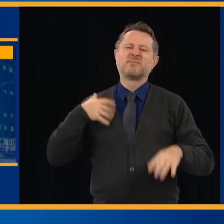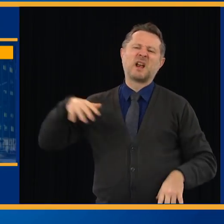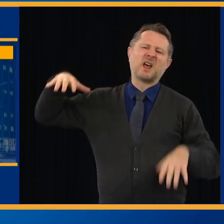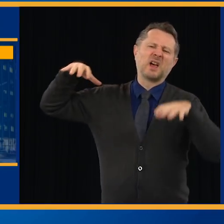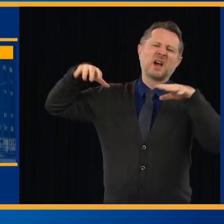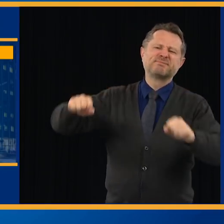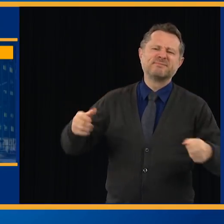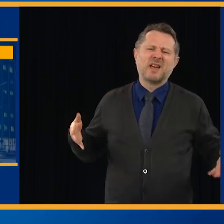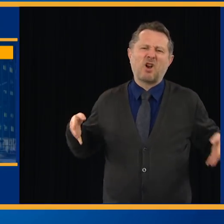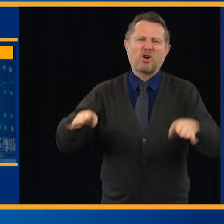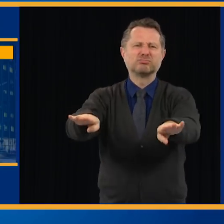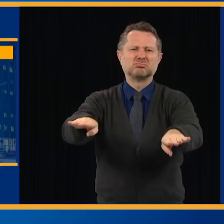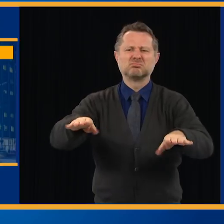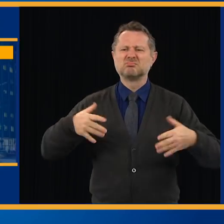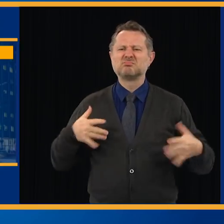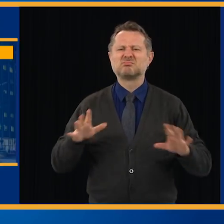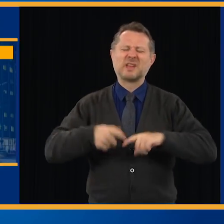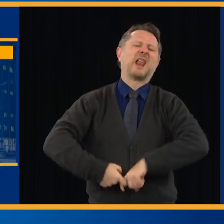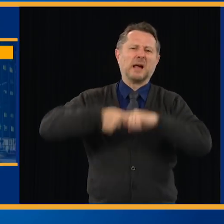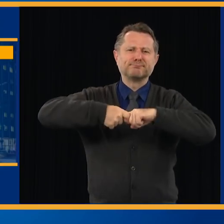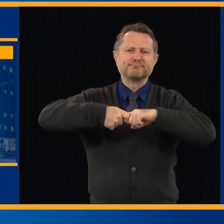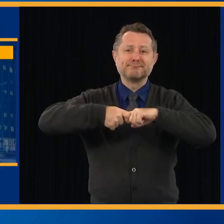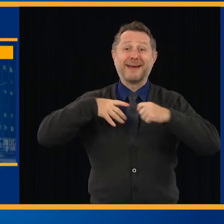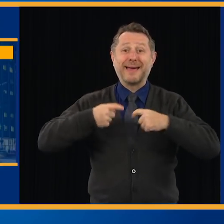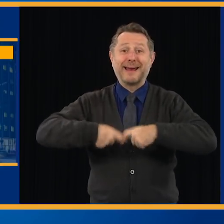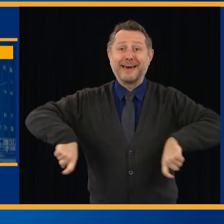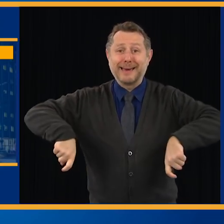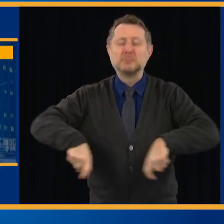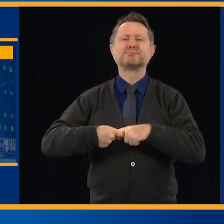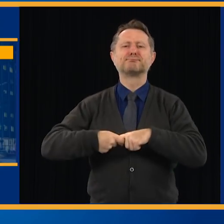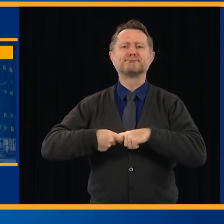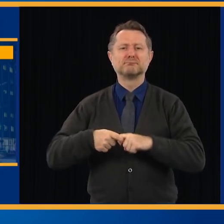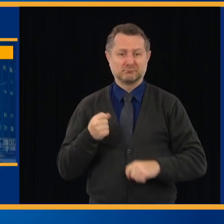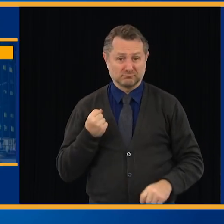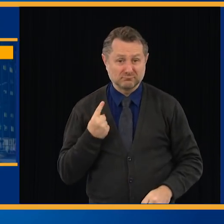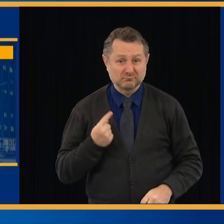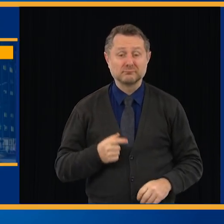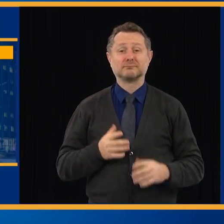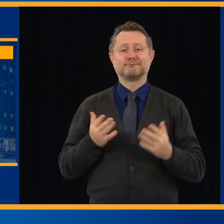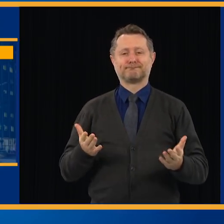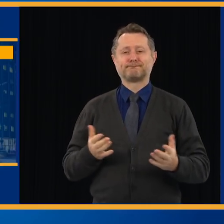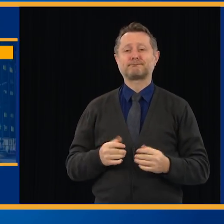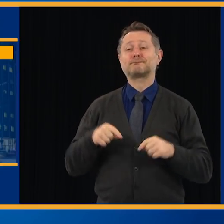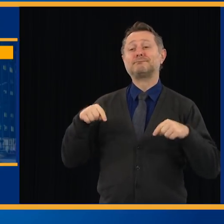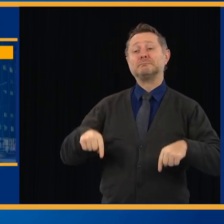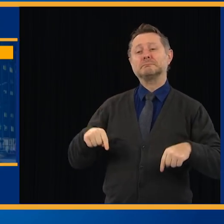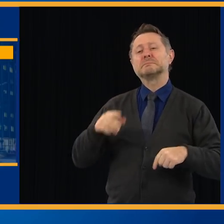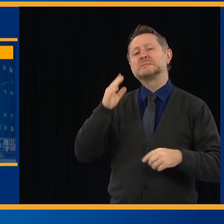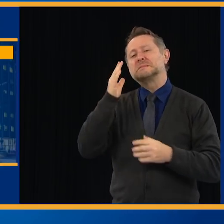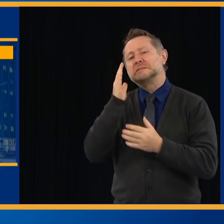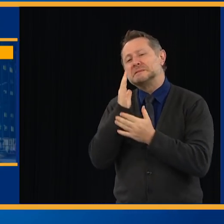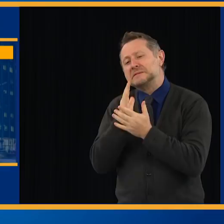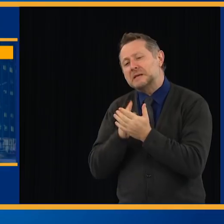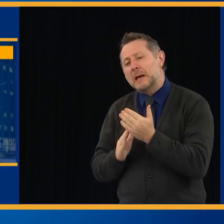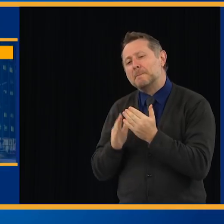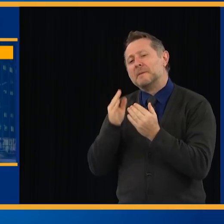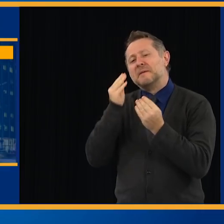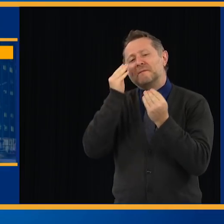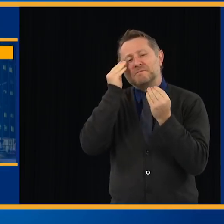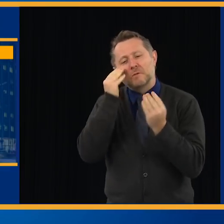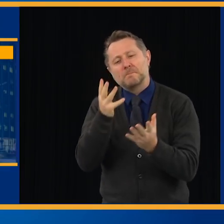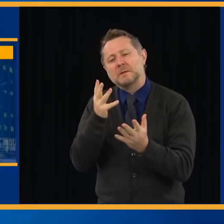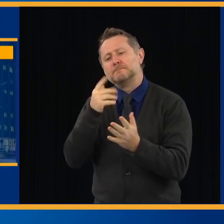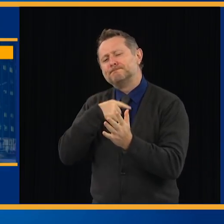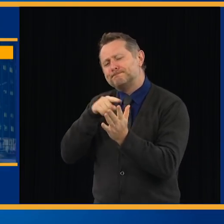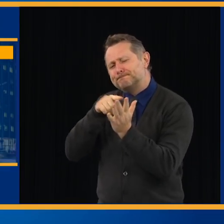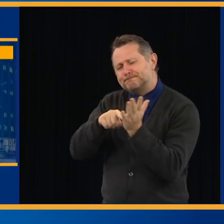the reopening at that point. Some of the specifics we're looking at: you